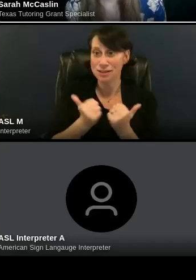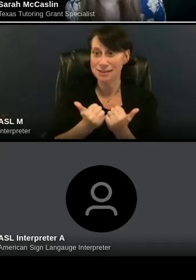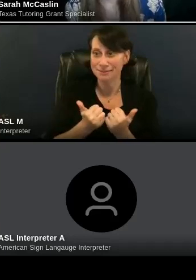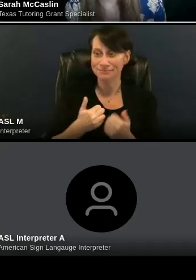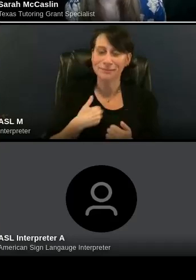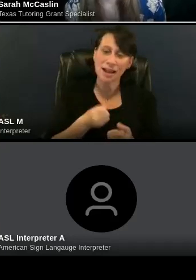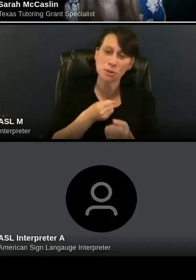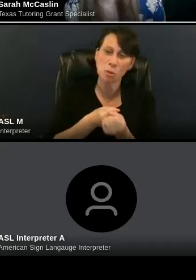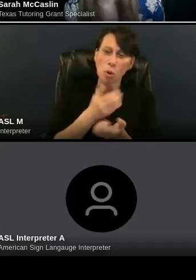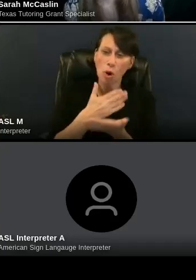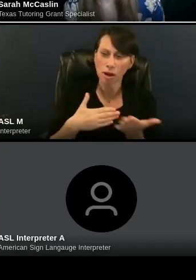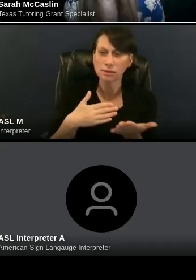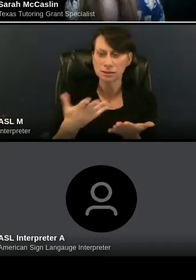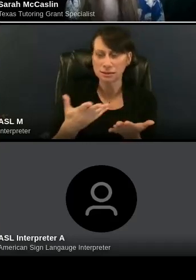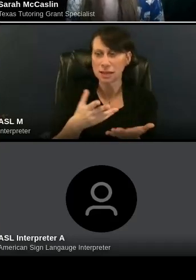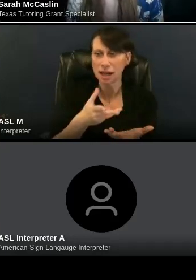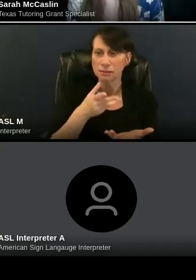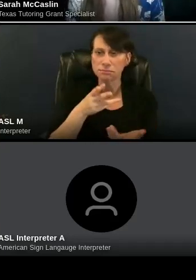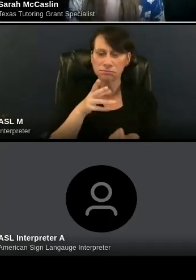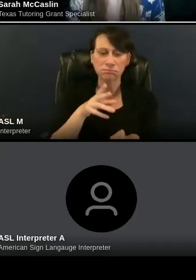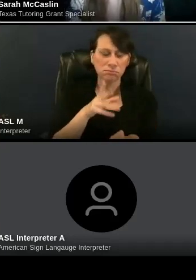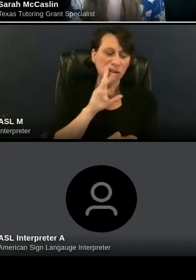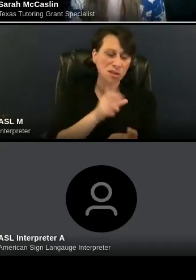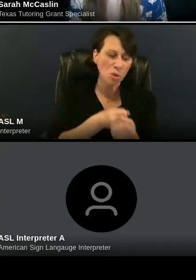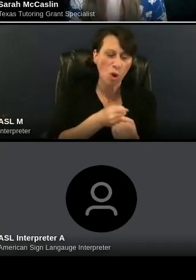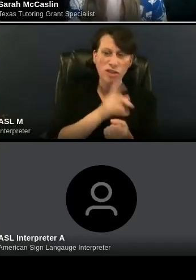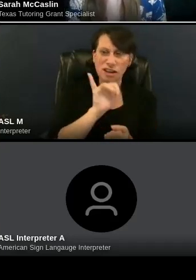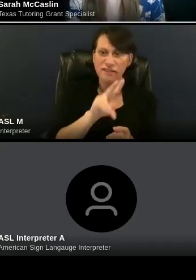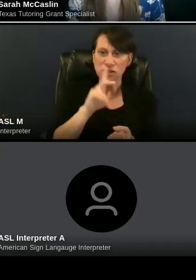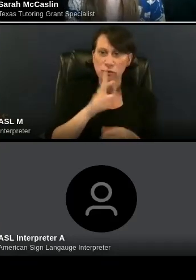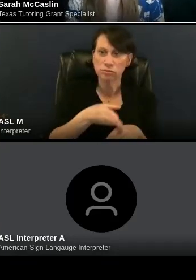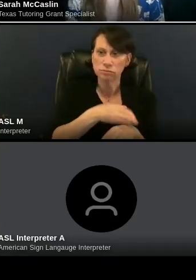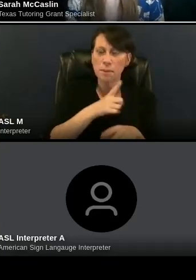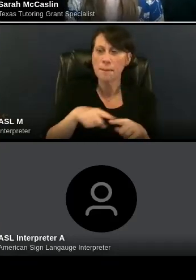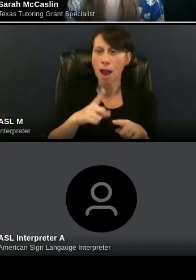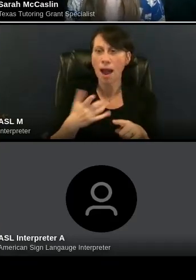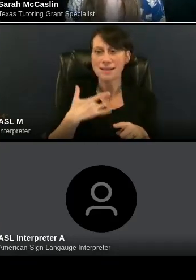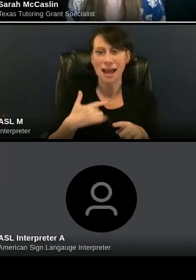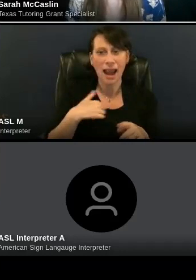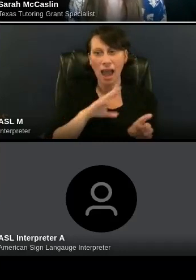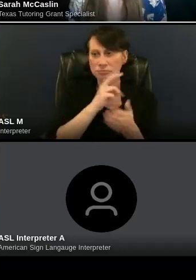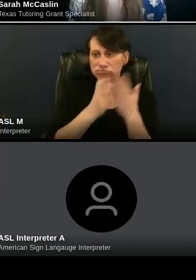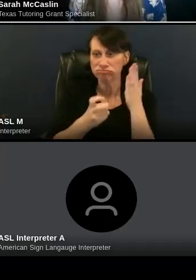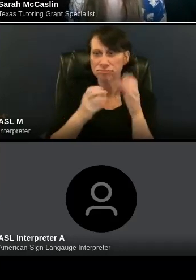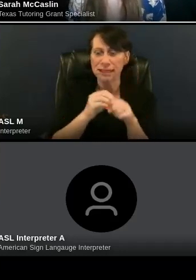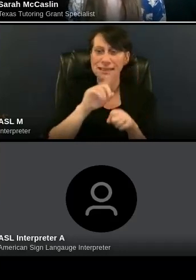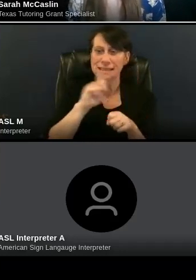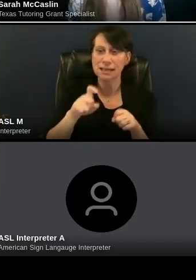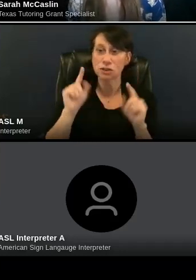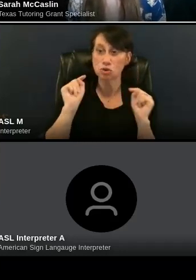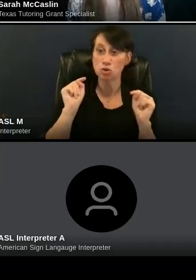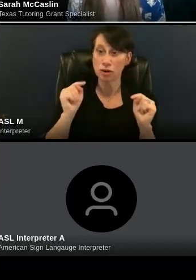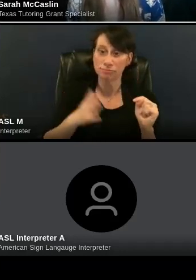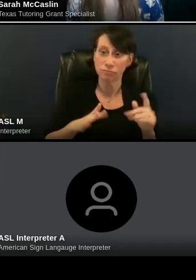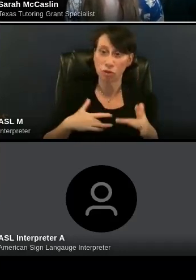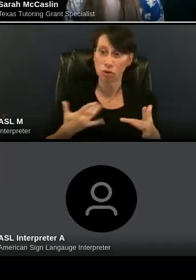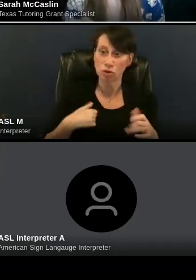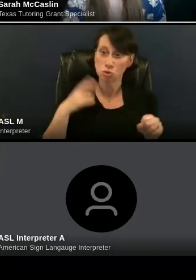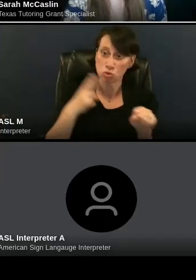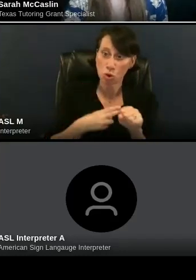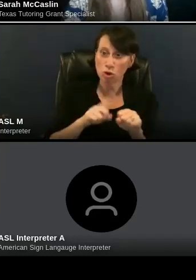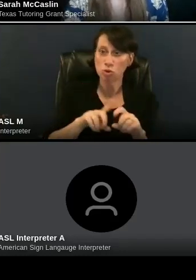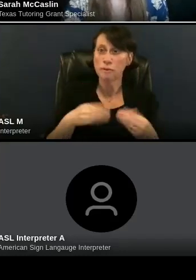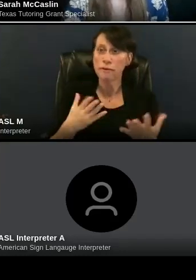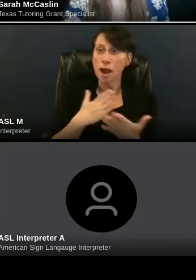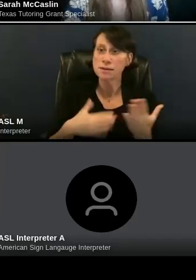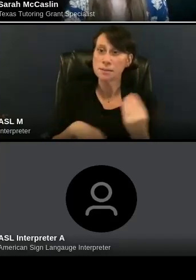work in the Division of School Improvement, but most of my efforts are in the world of Texas tutoring. And so I'm happy to be here with you guys today to help provide